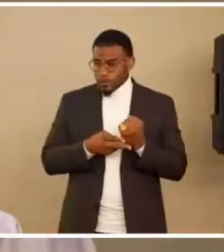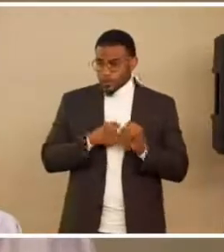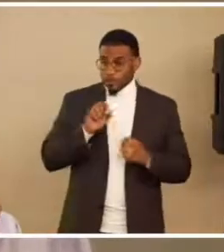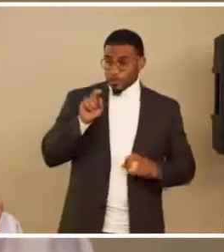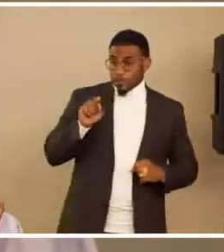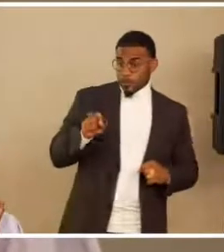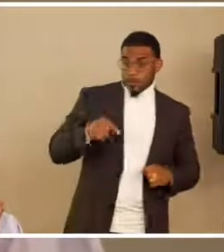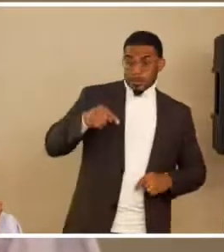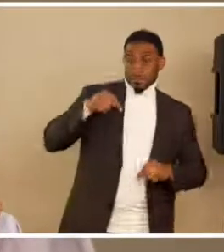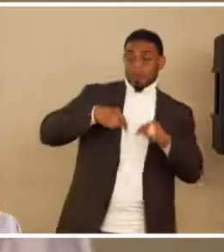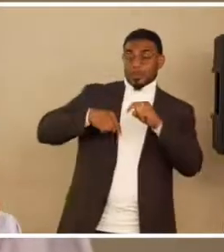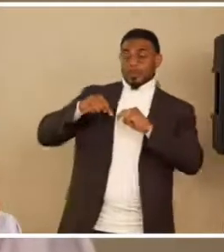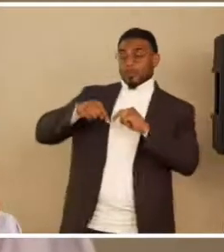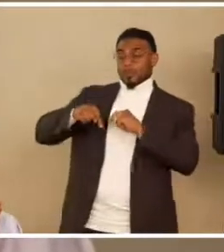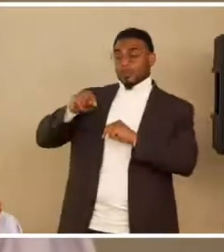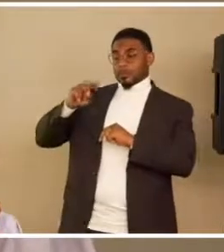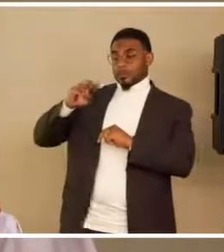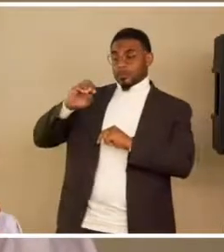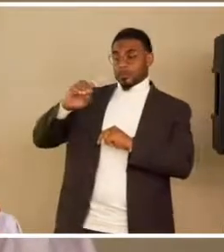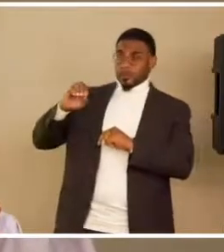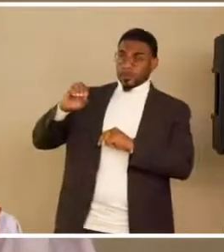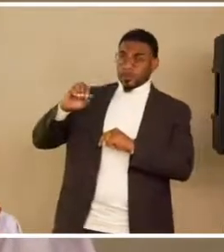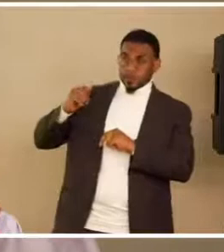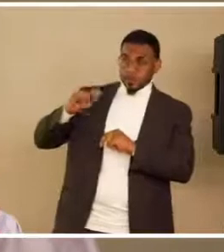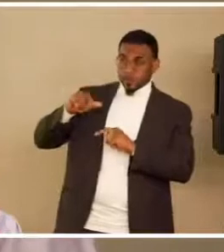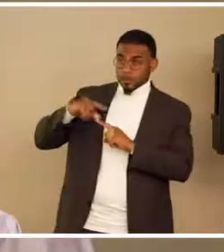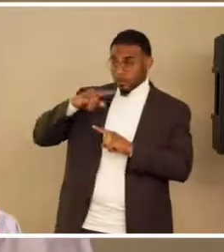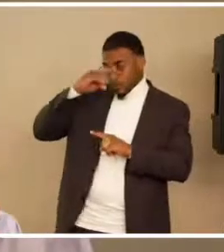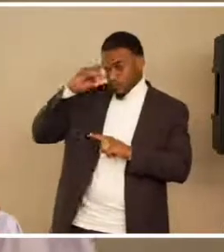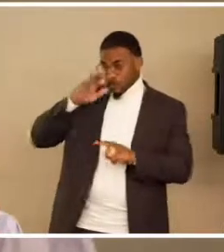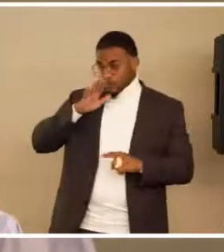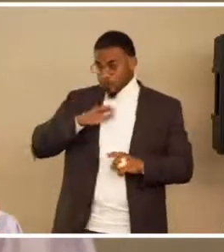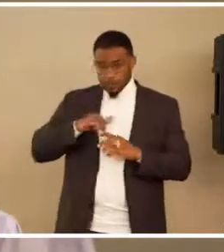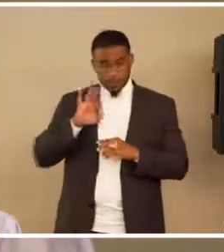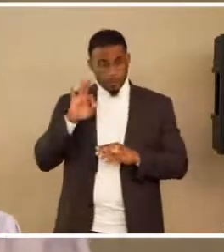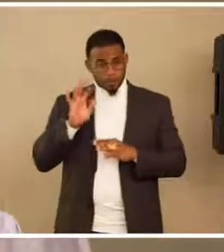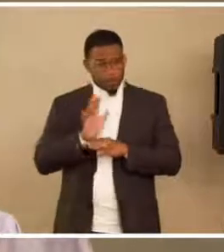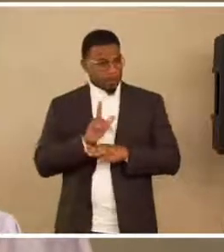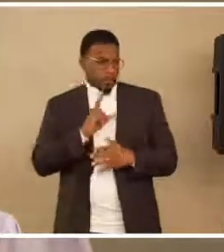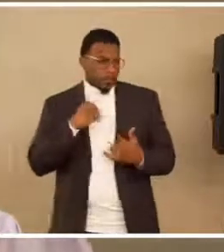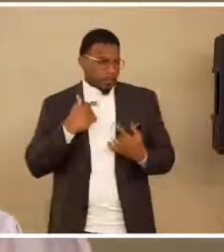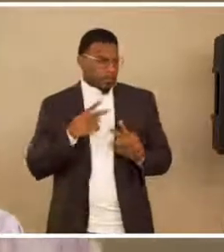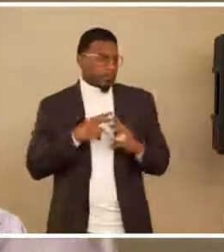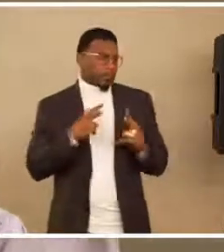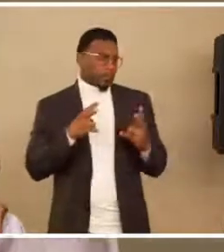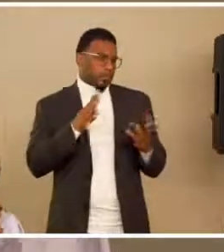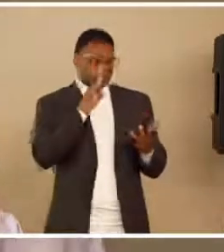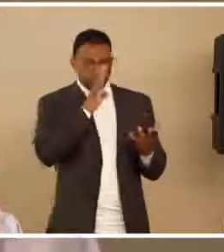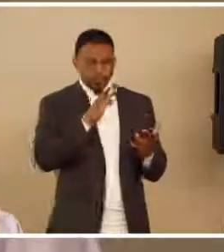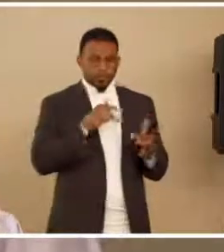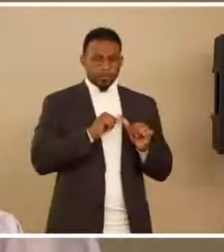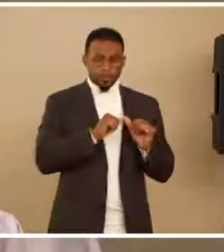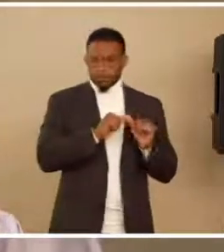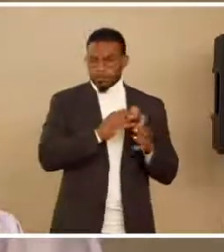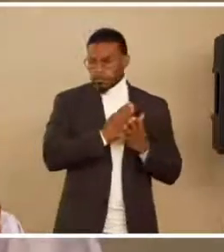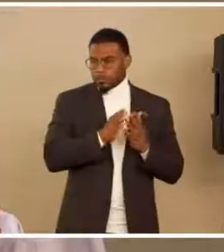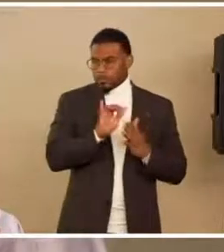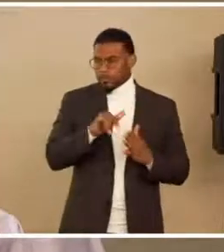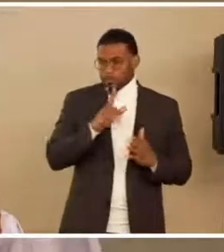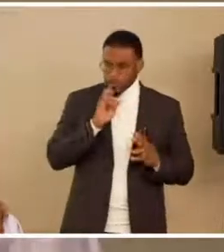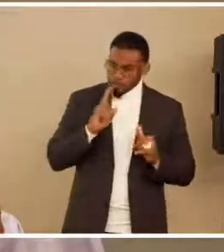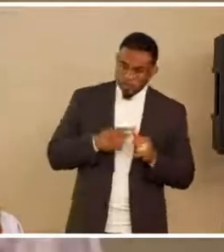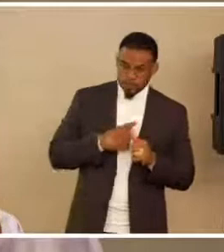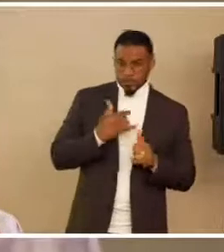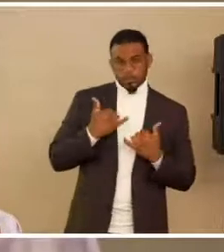her back to 2000 telling about being a black woman in French cinema. So she's been very consistent on that. She